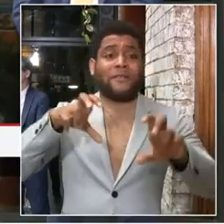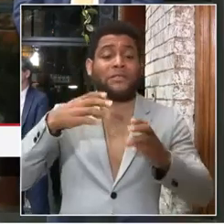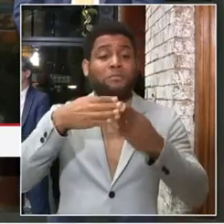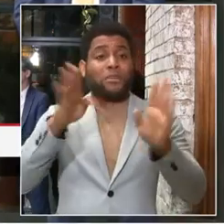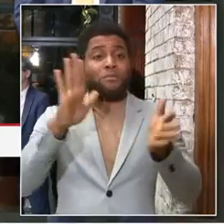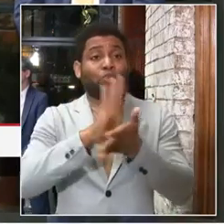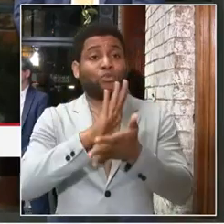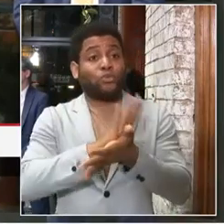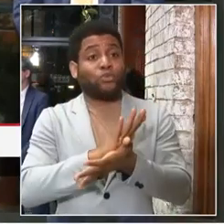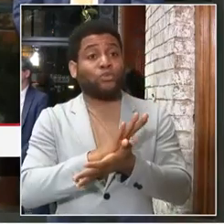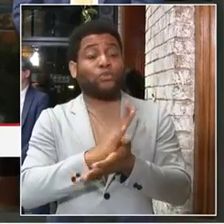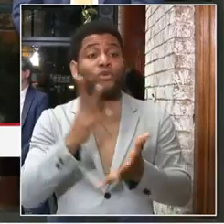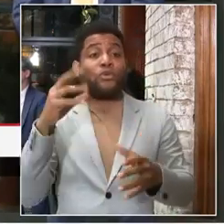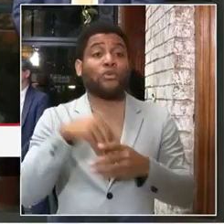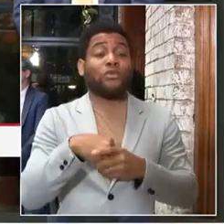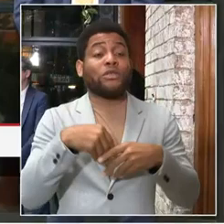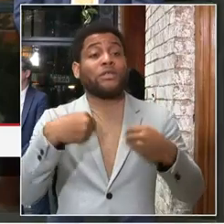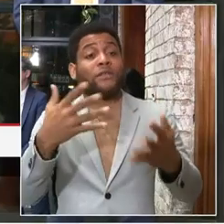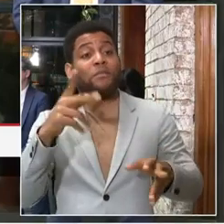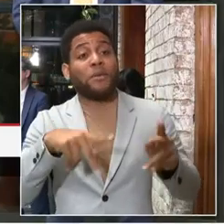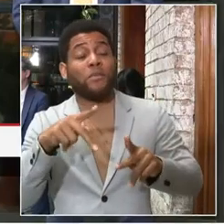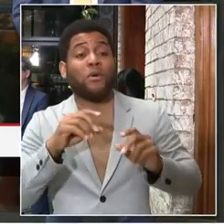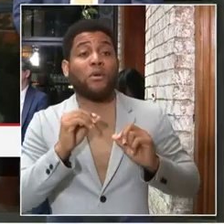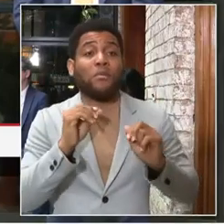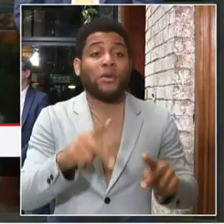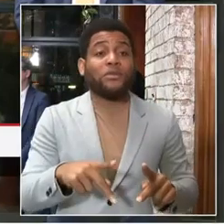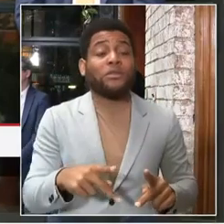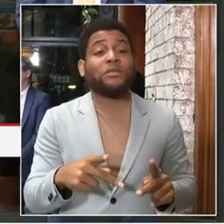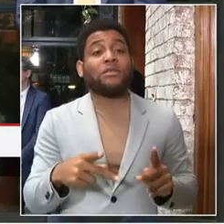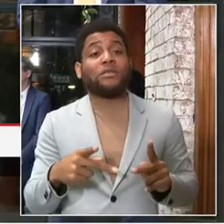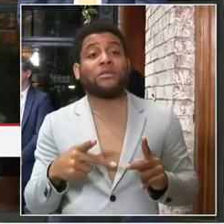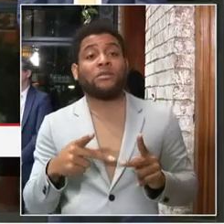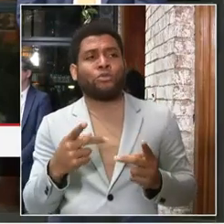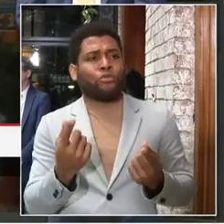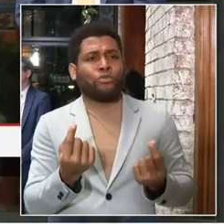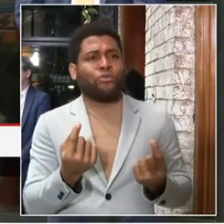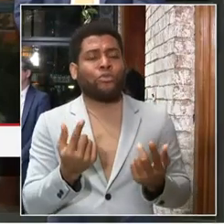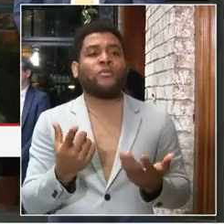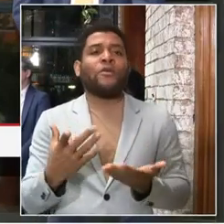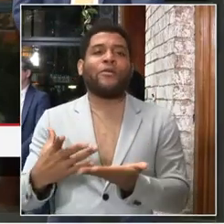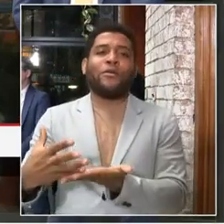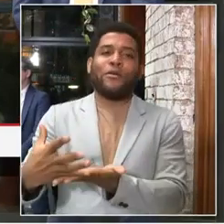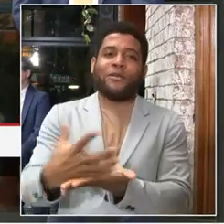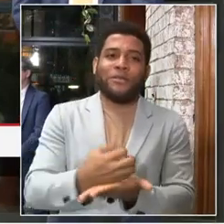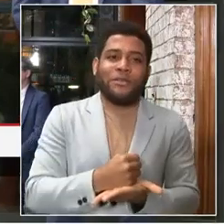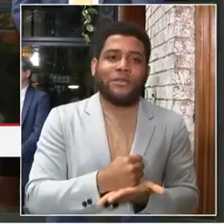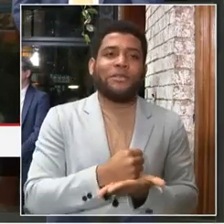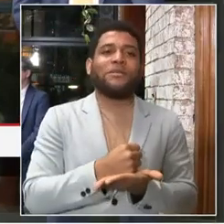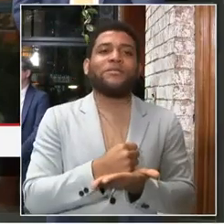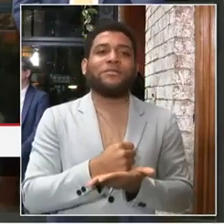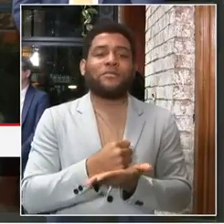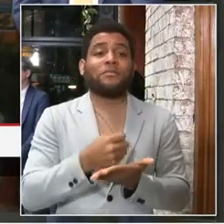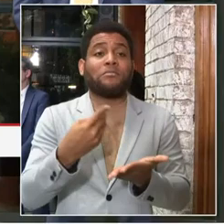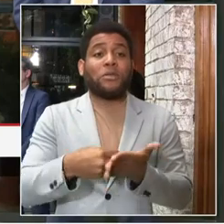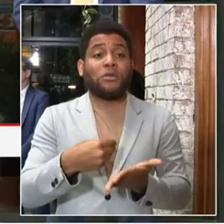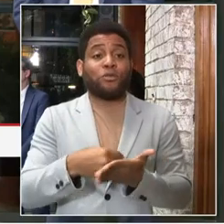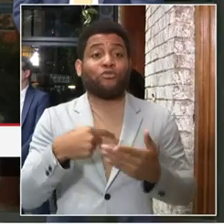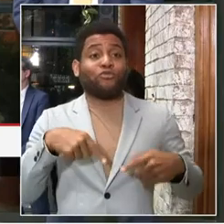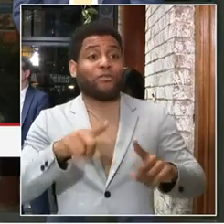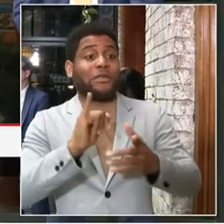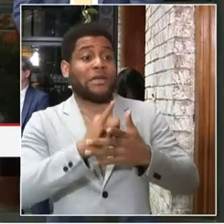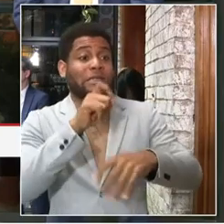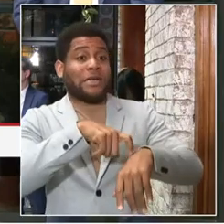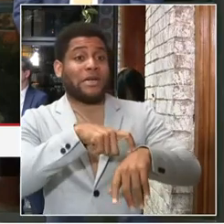giving people the opportunities to earn a living while they're studying. We are